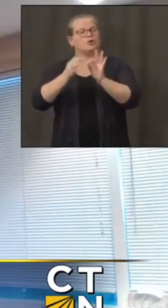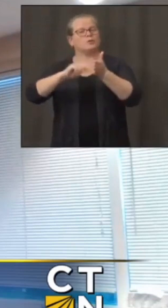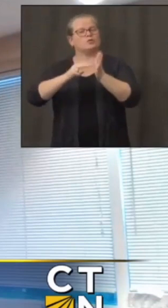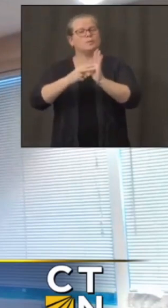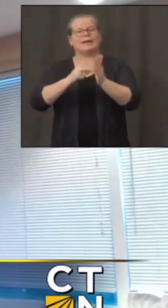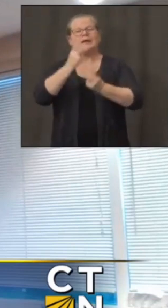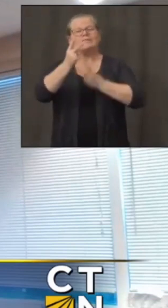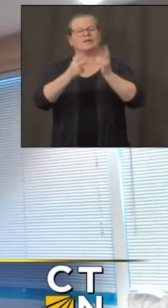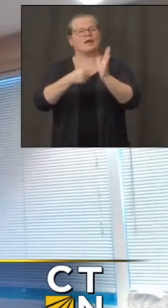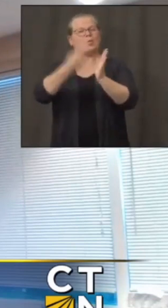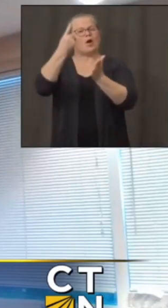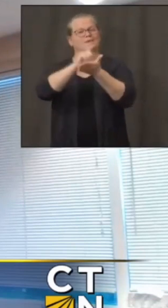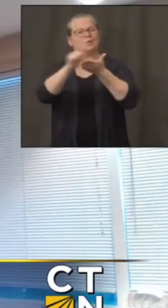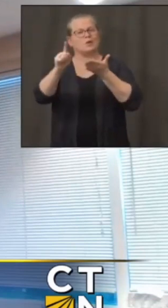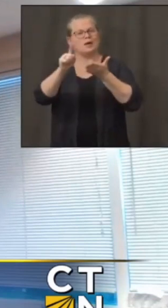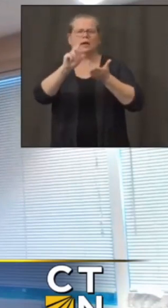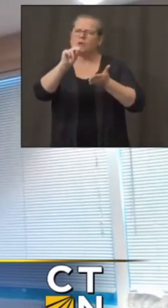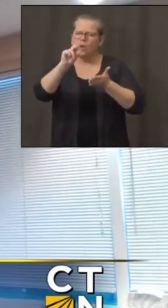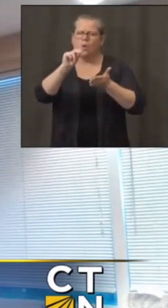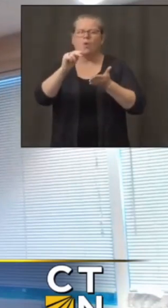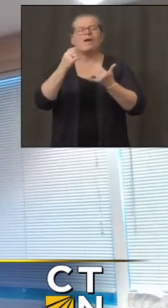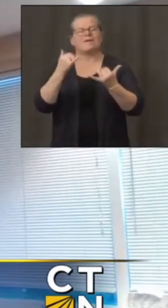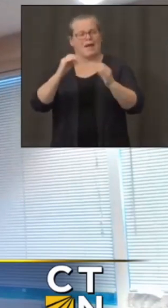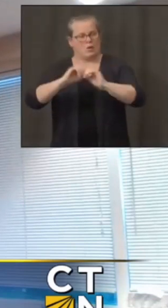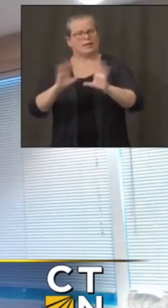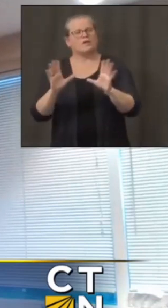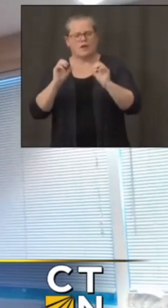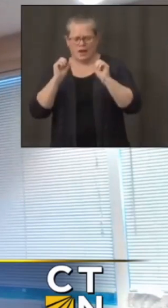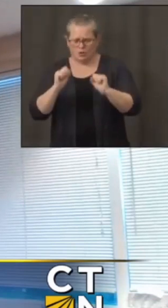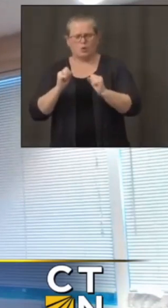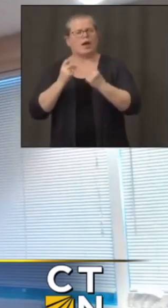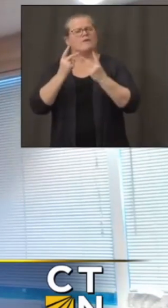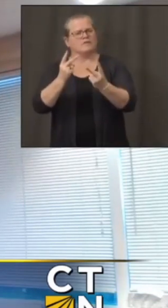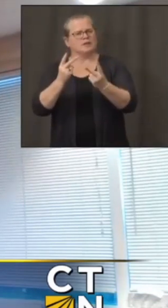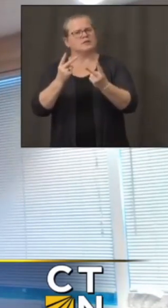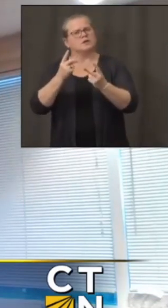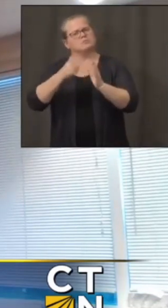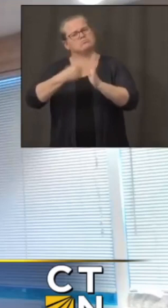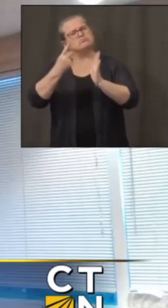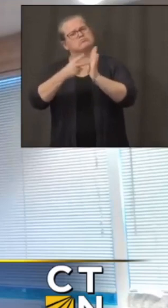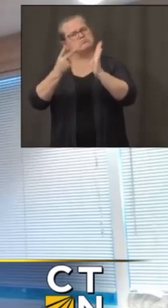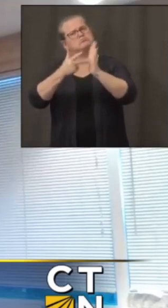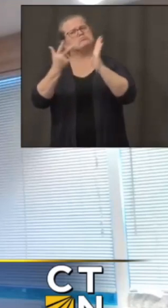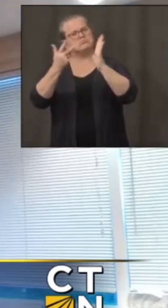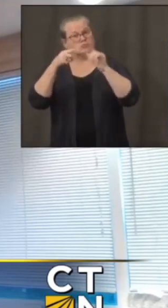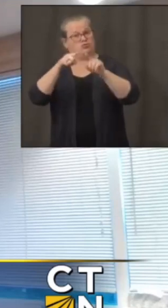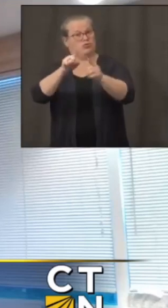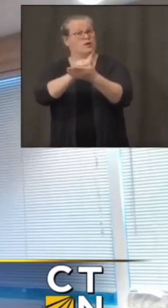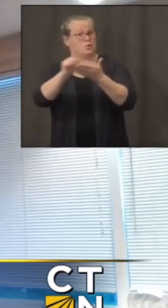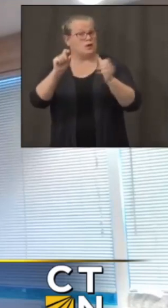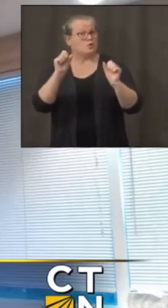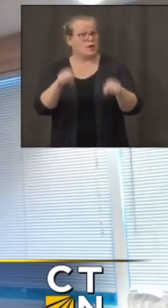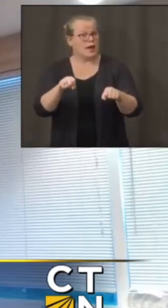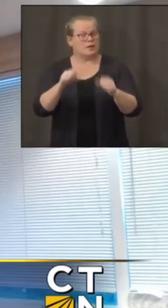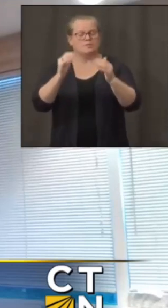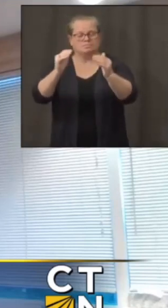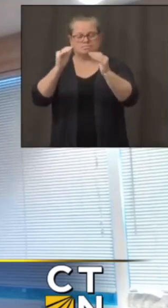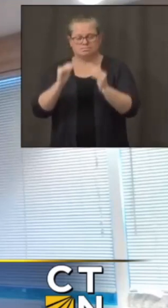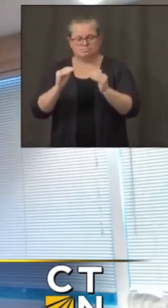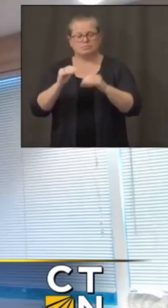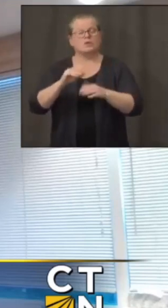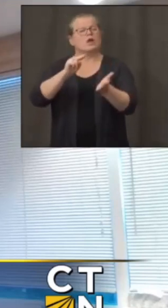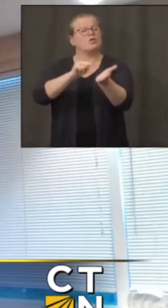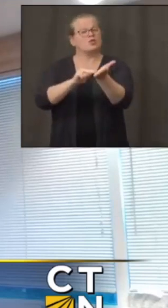the case. Clarifies that. It requires that each nursing home develop a facility-wide